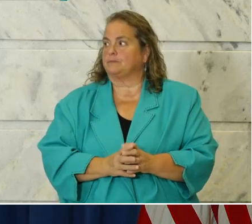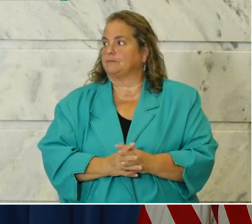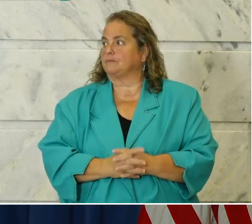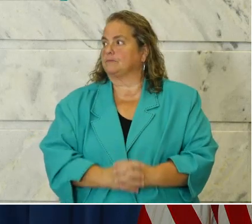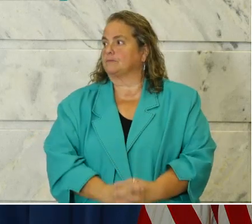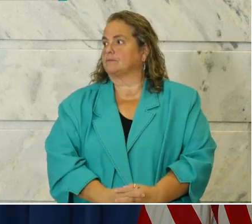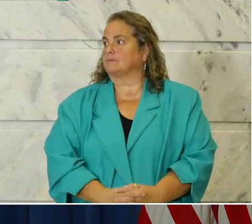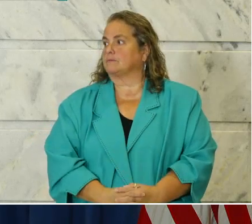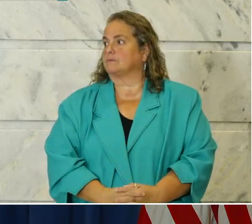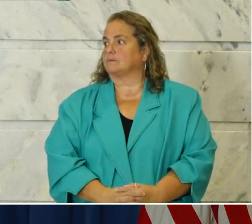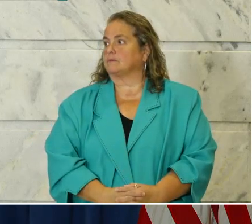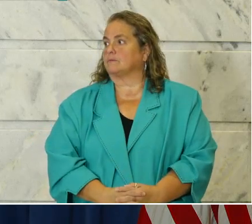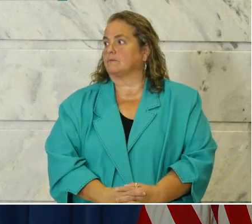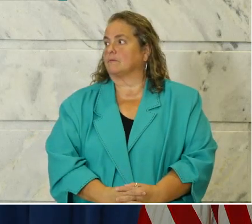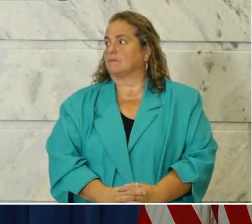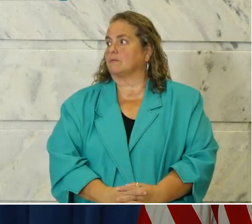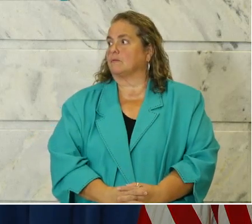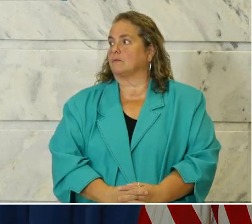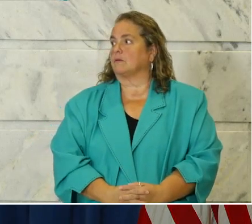Lawrence.